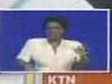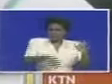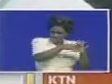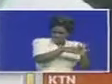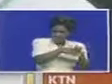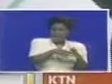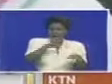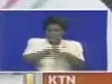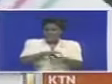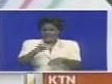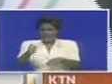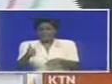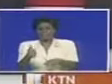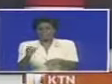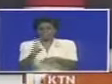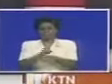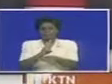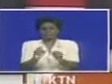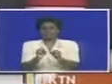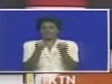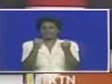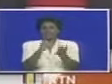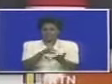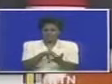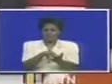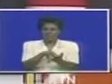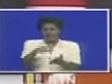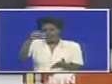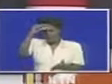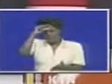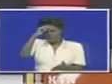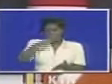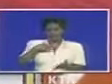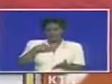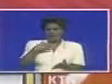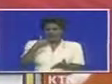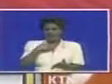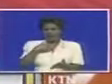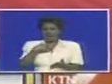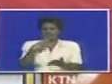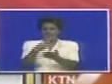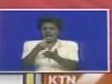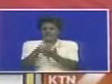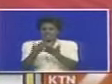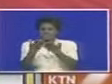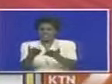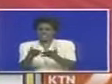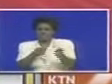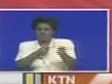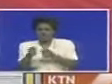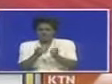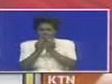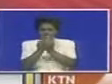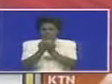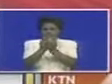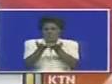youth employment in these kinds of situations. My government has availed funds for an offshore patrol vessel, which